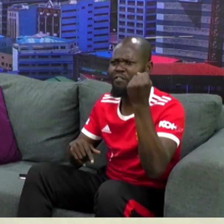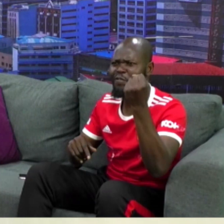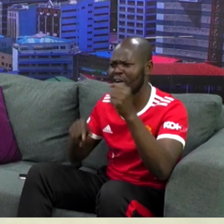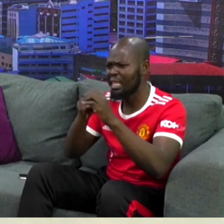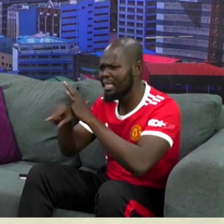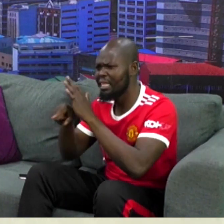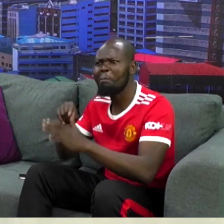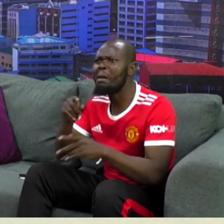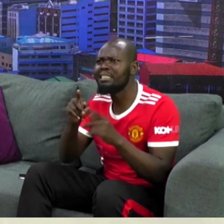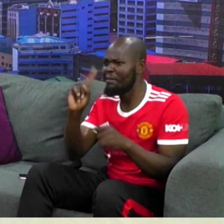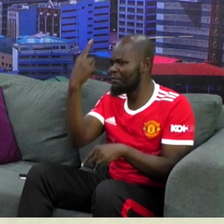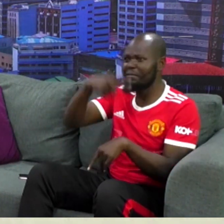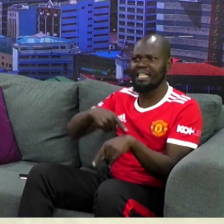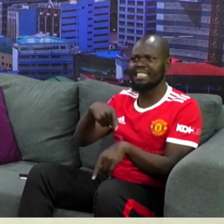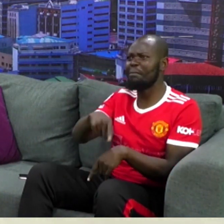to celebrate the